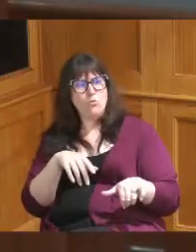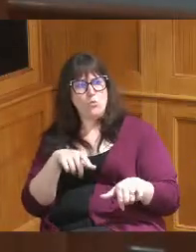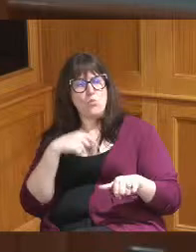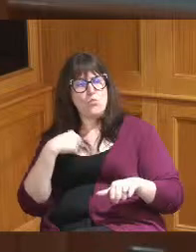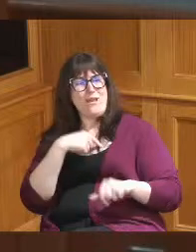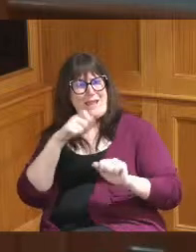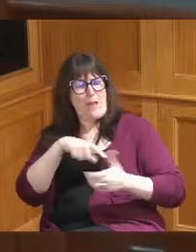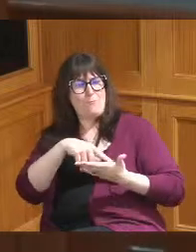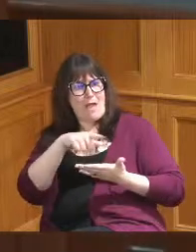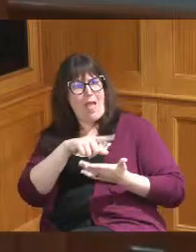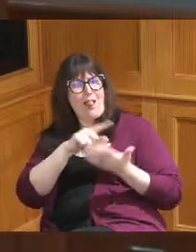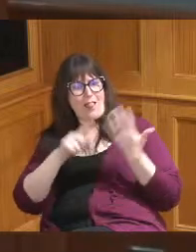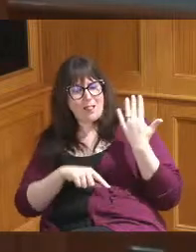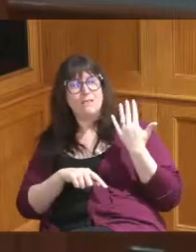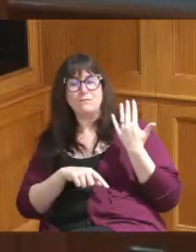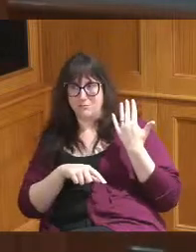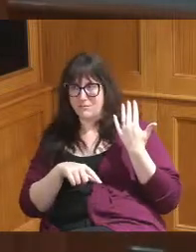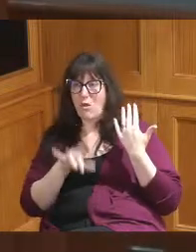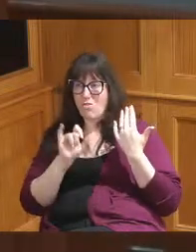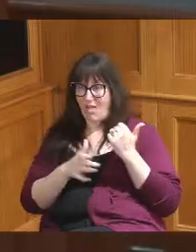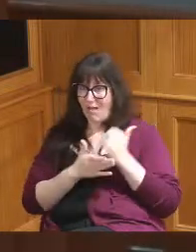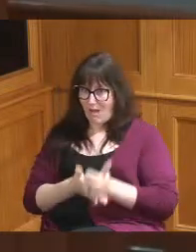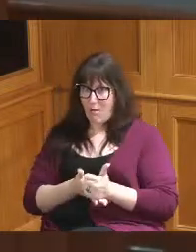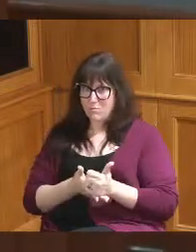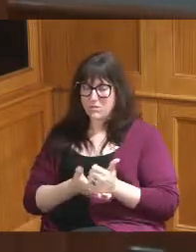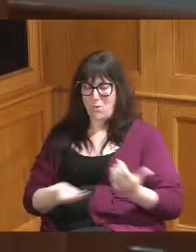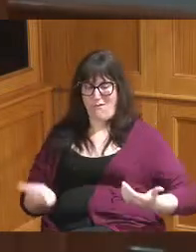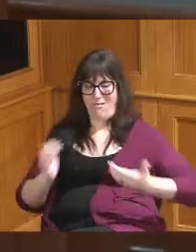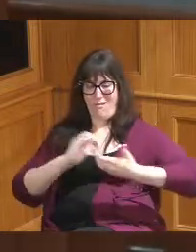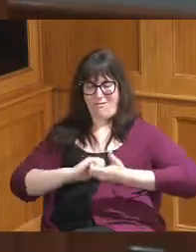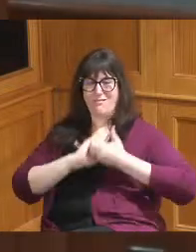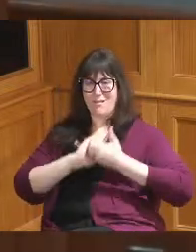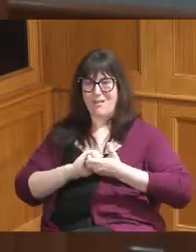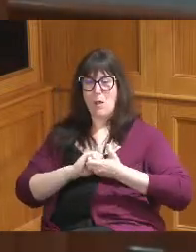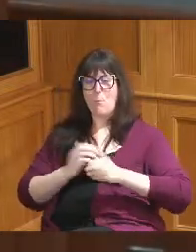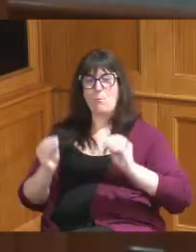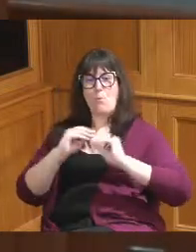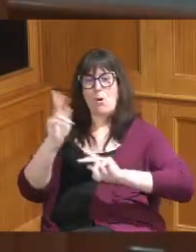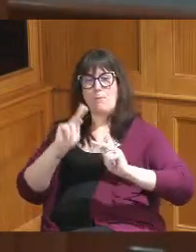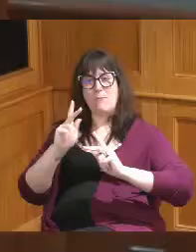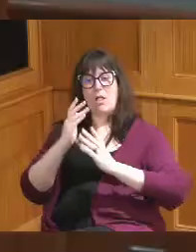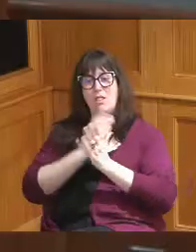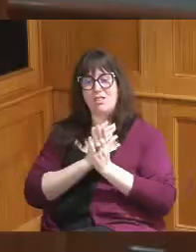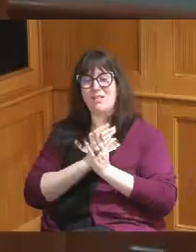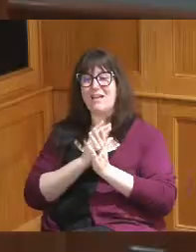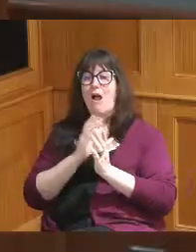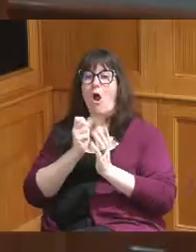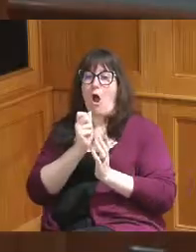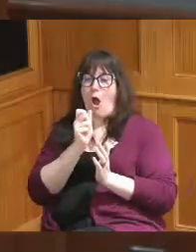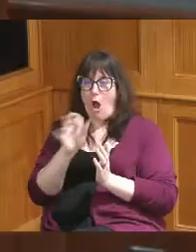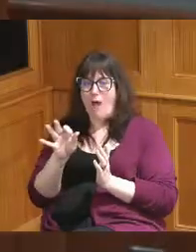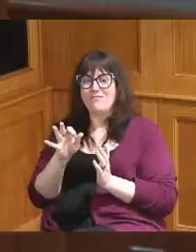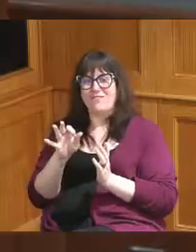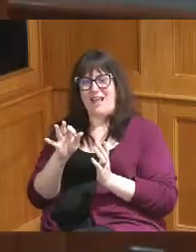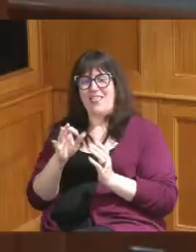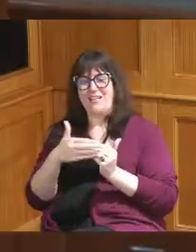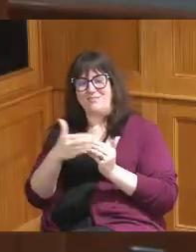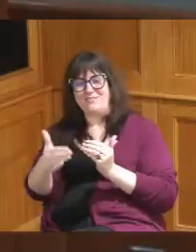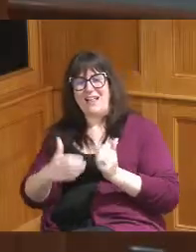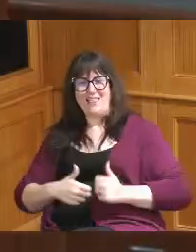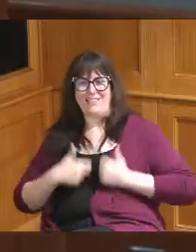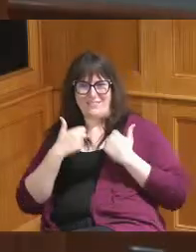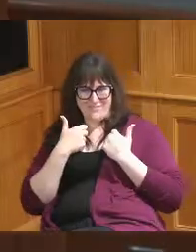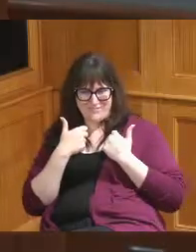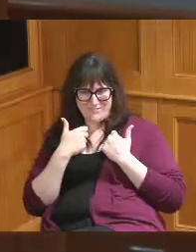can help. So together, I believe that we can help more people get off the list and onto living. And I wanted to share